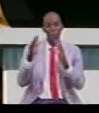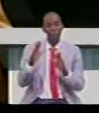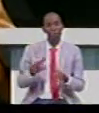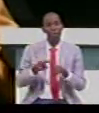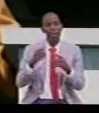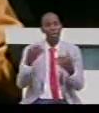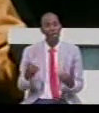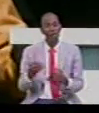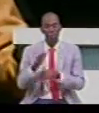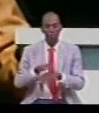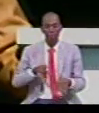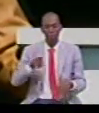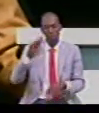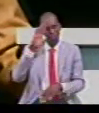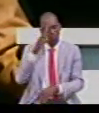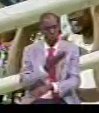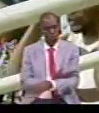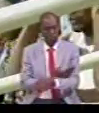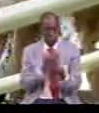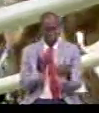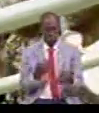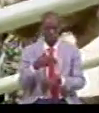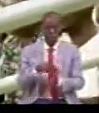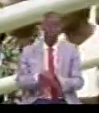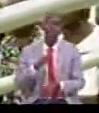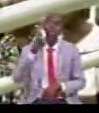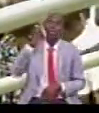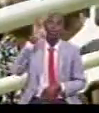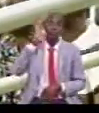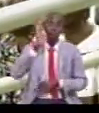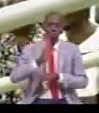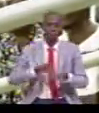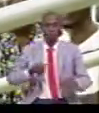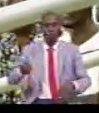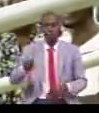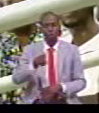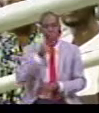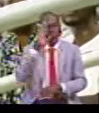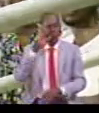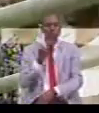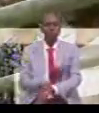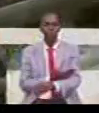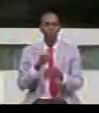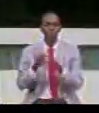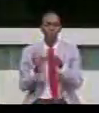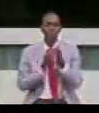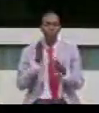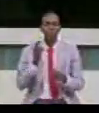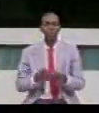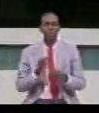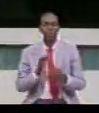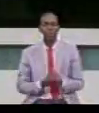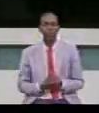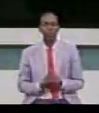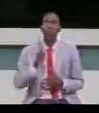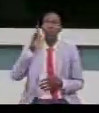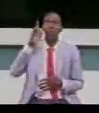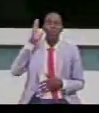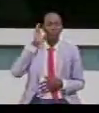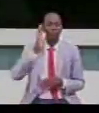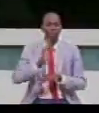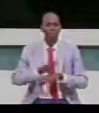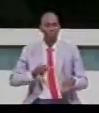Tonight, he'll call you son. I said tonight, he'll call you son. He'll call